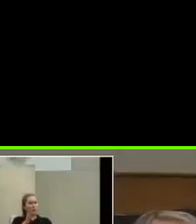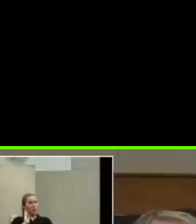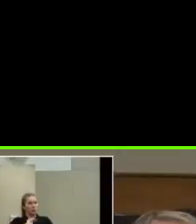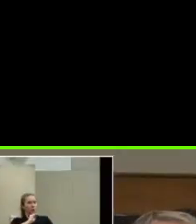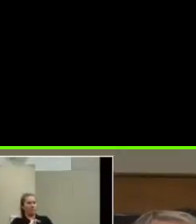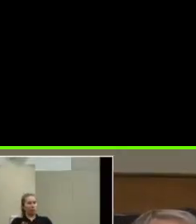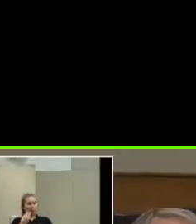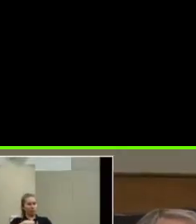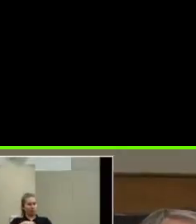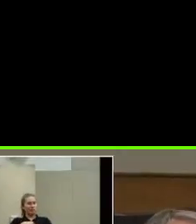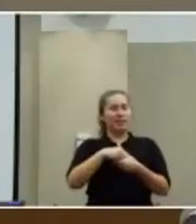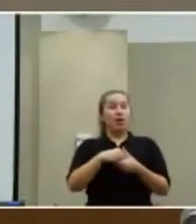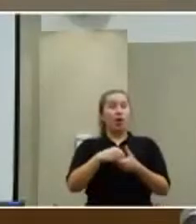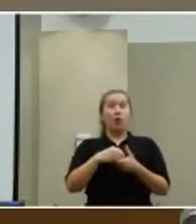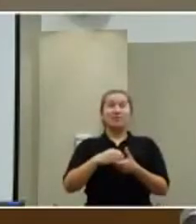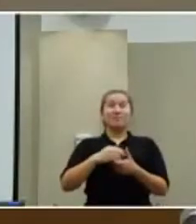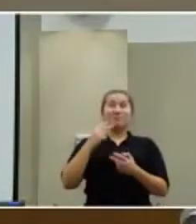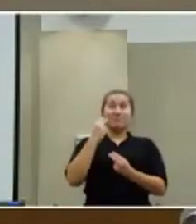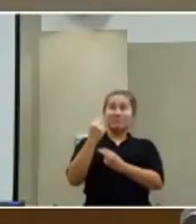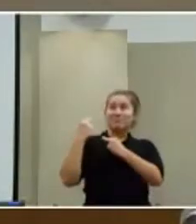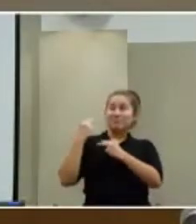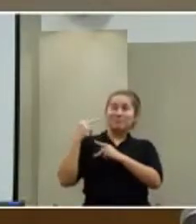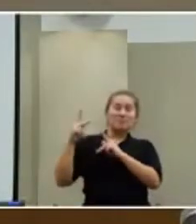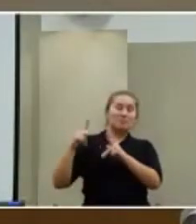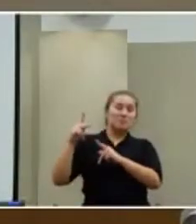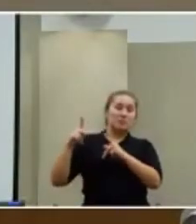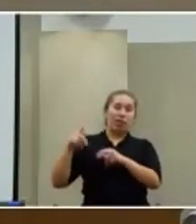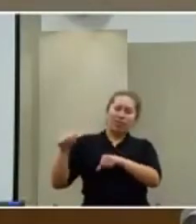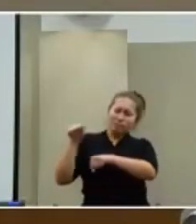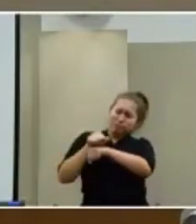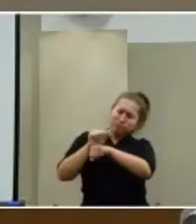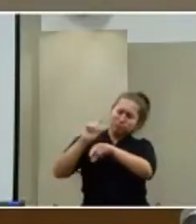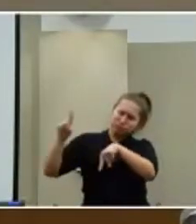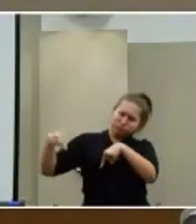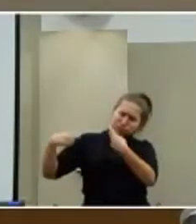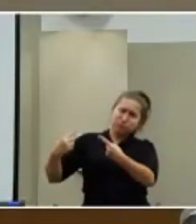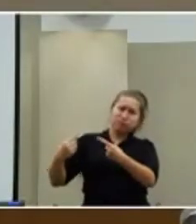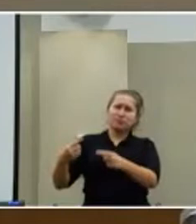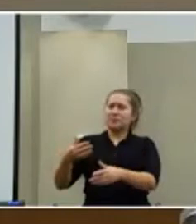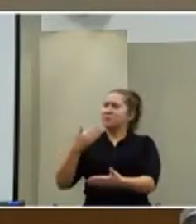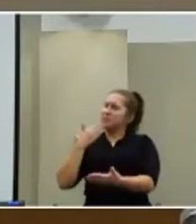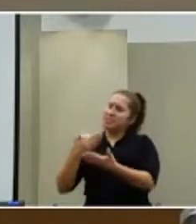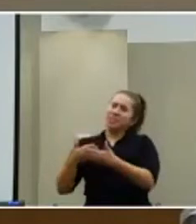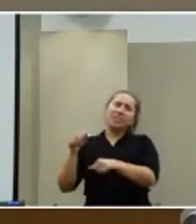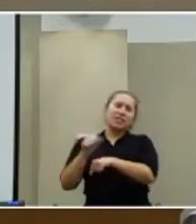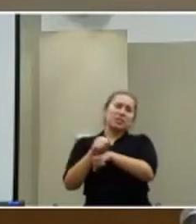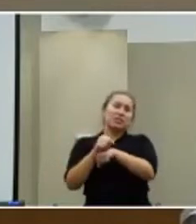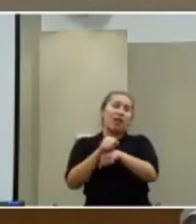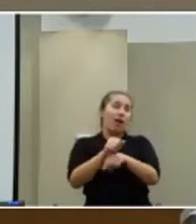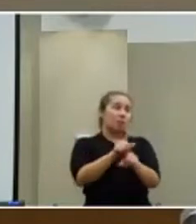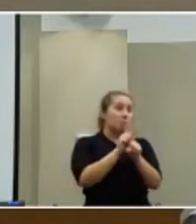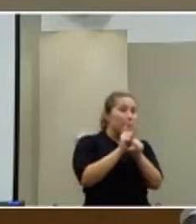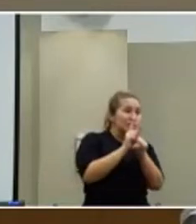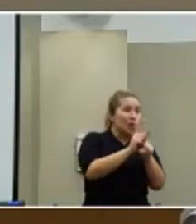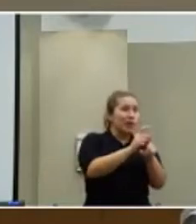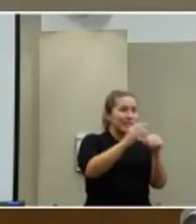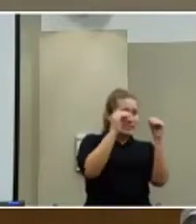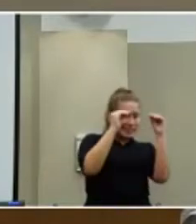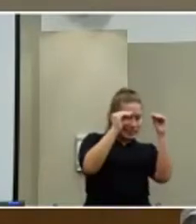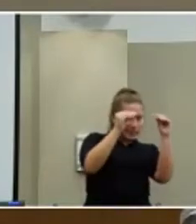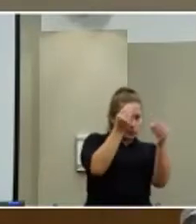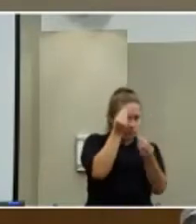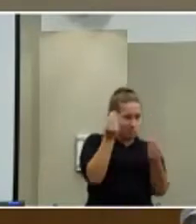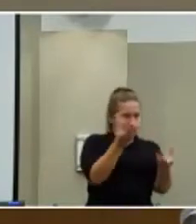our veterans have done a good job at mentoring and helping share what the